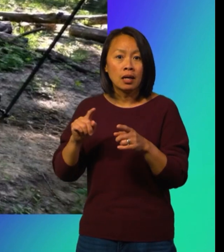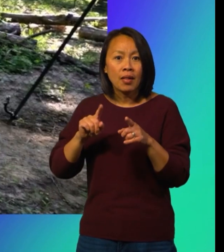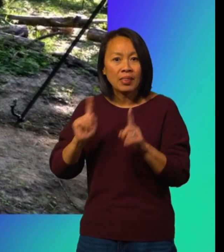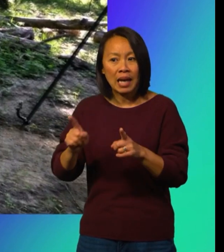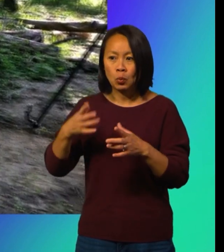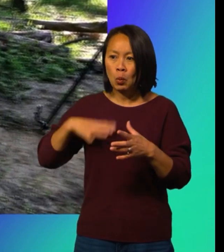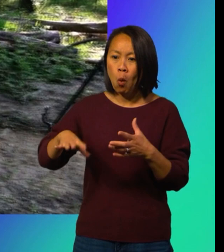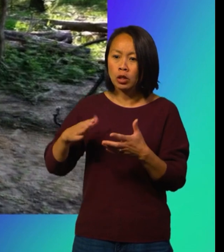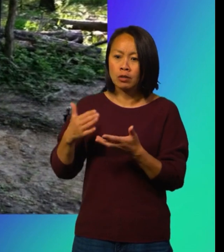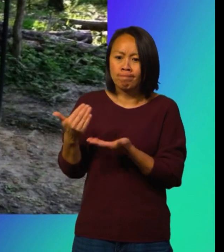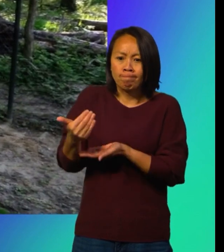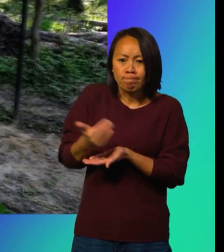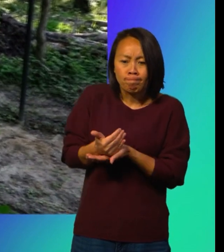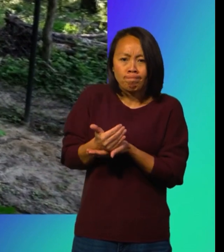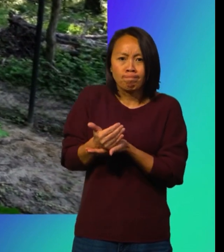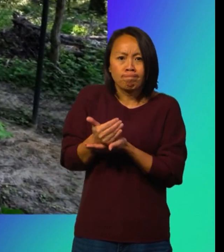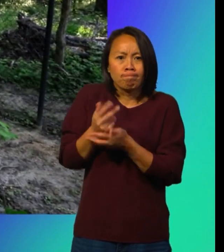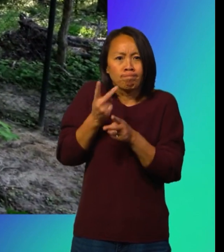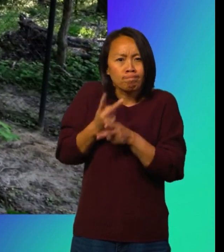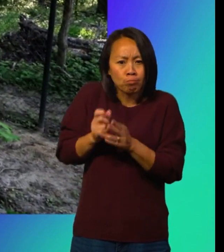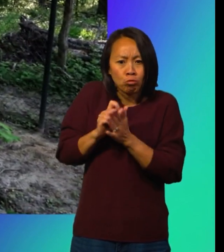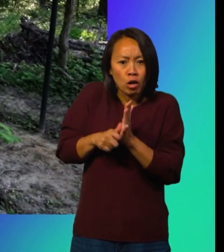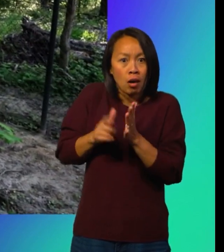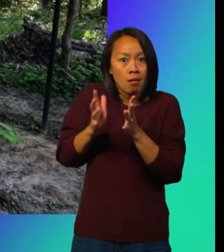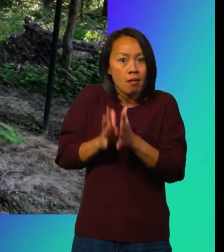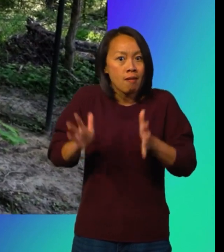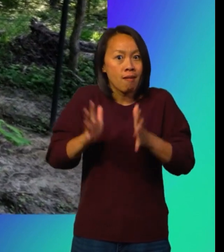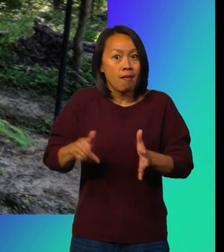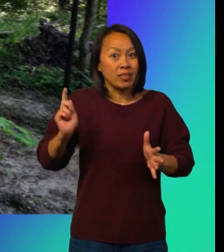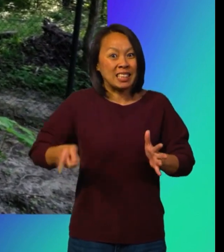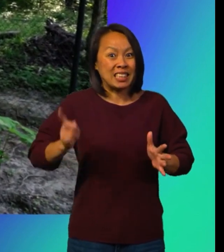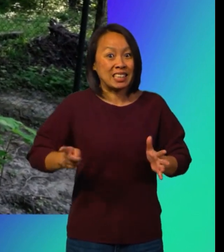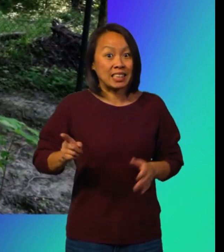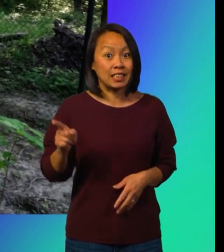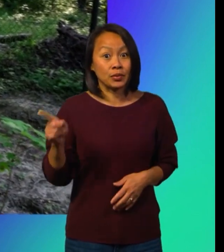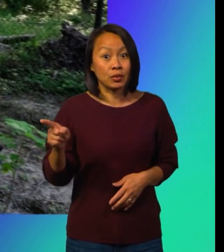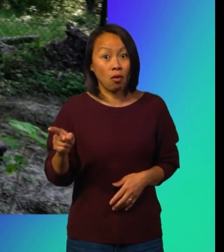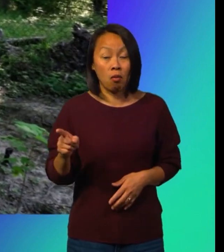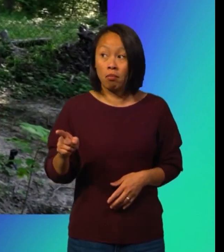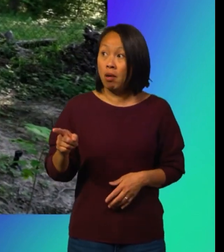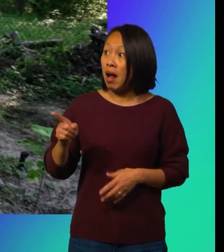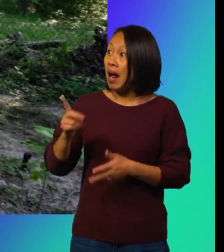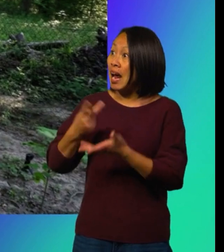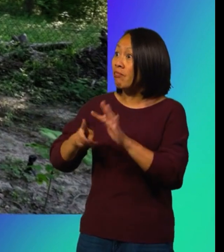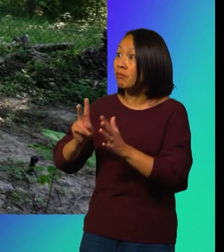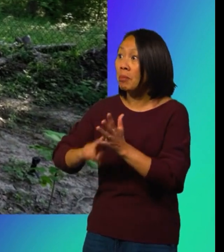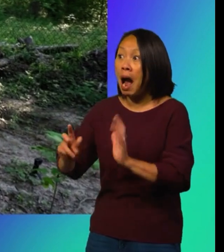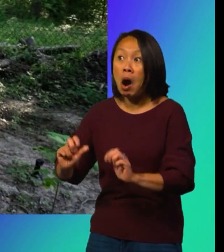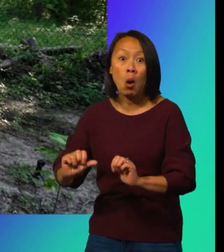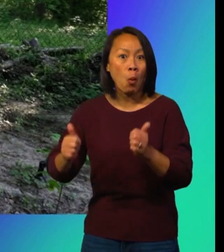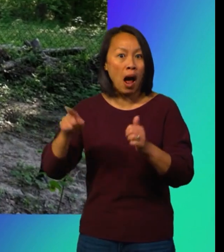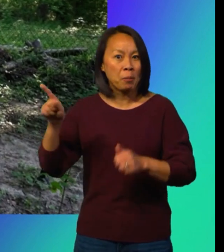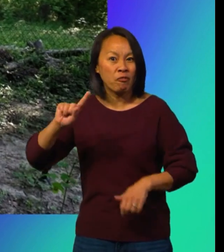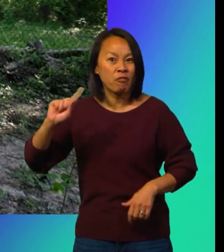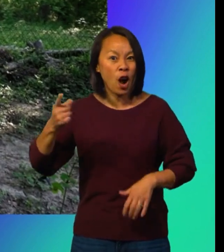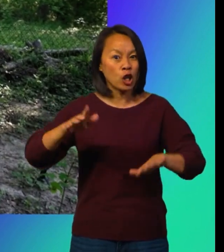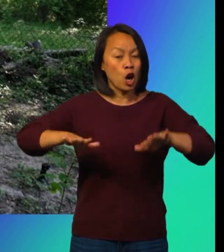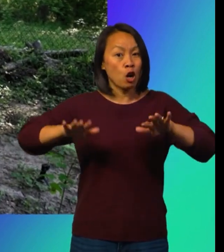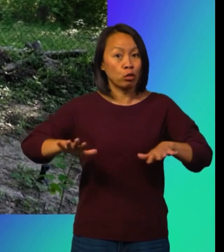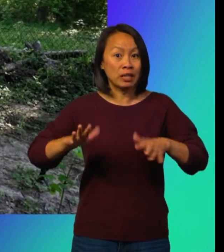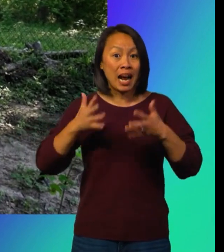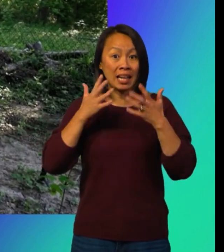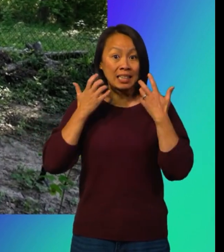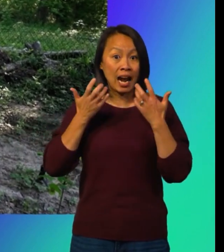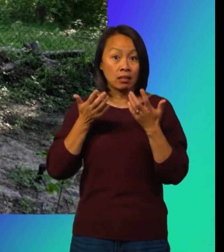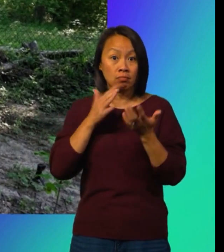do. If all goes according to plan, Kitten will become the first British cat to go from a zoo to